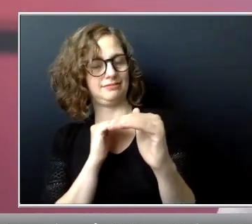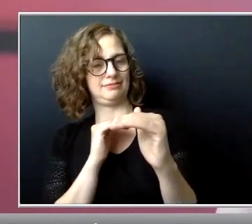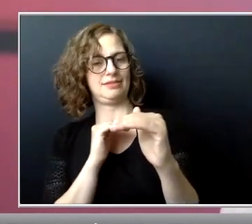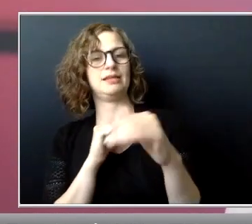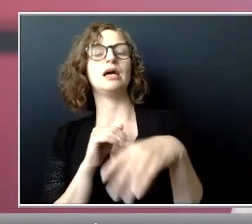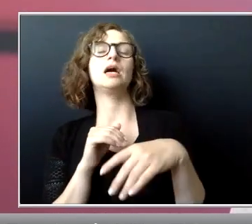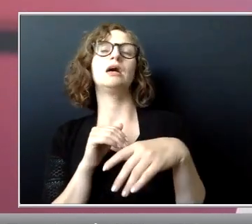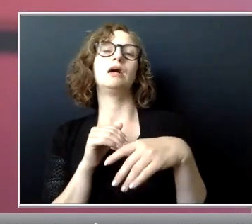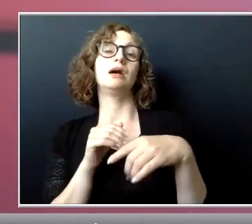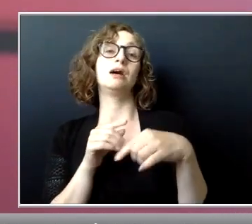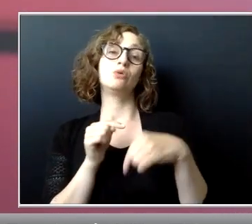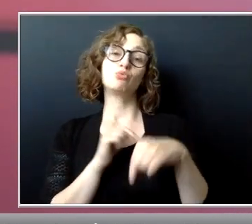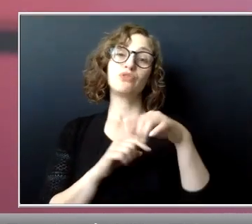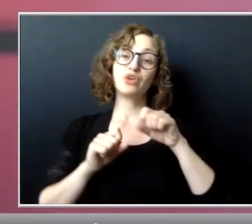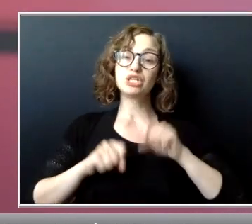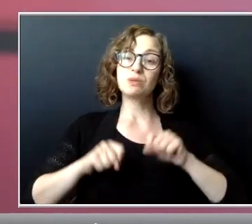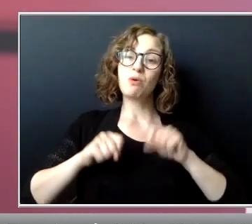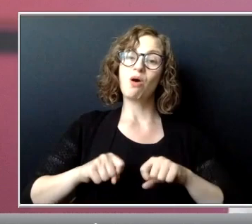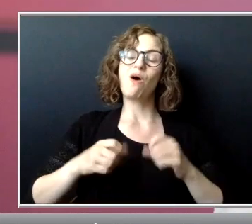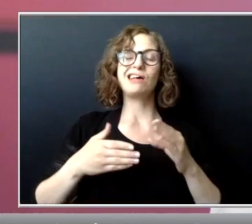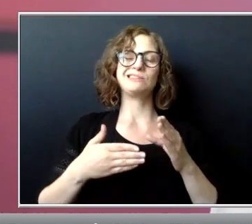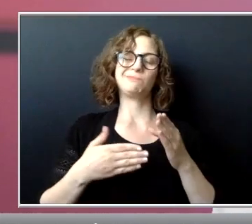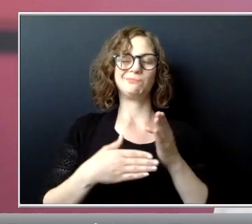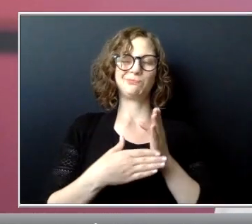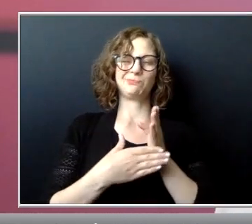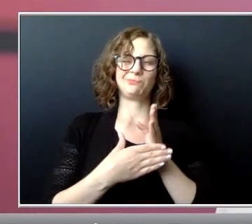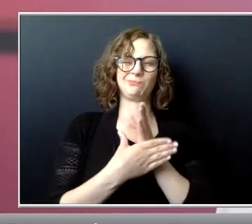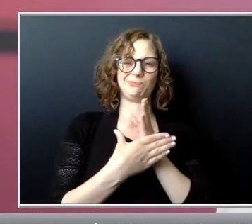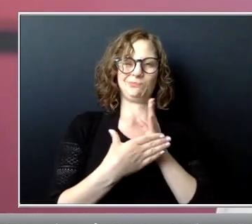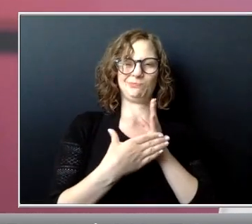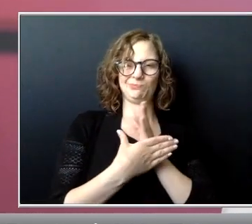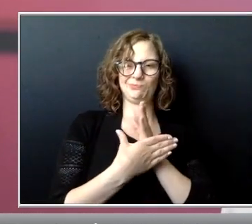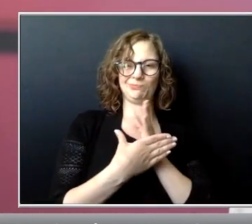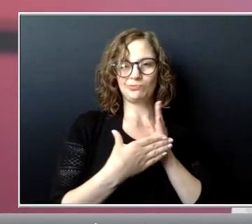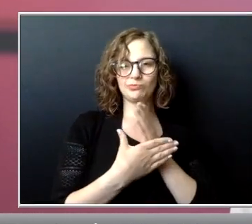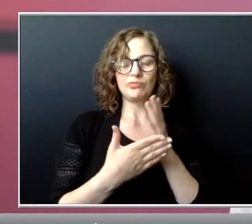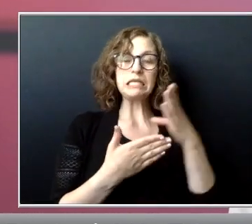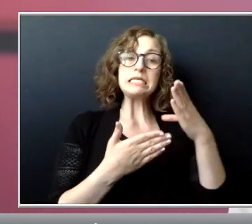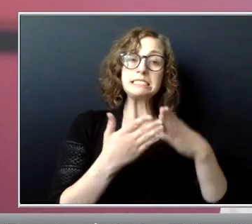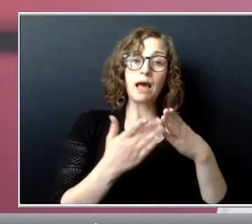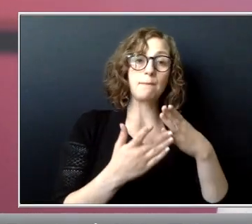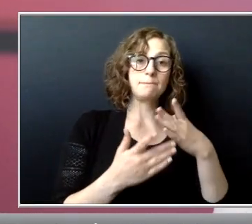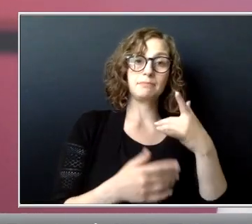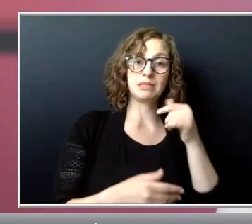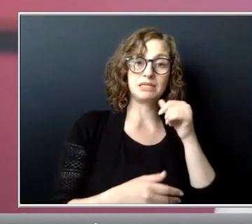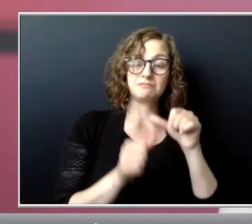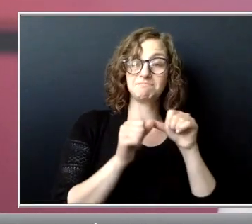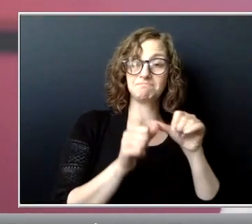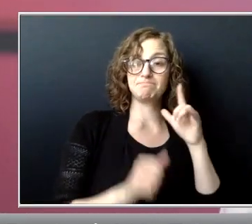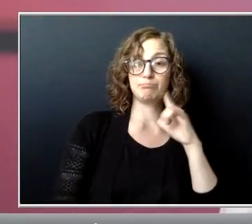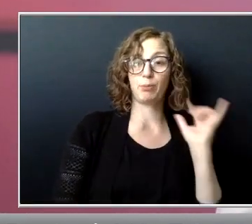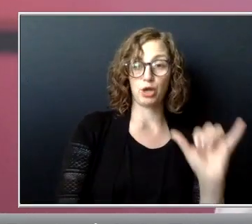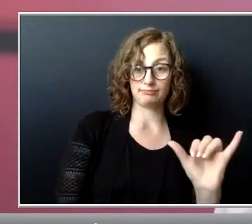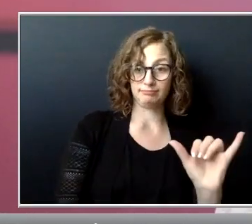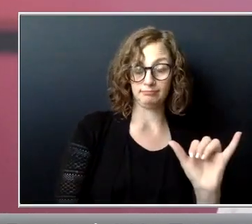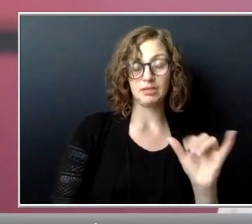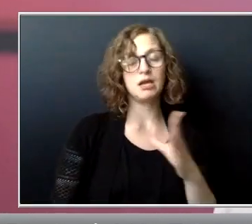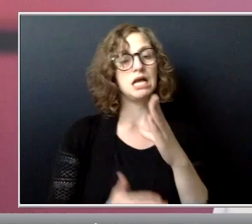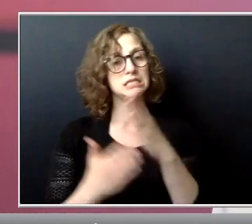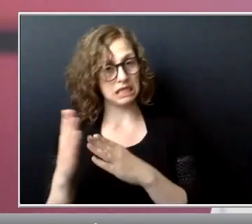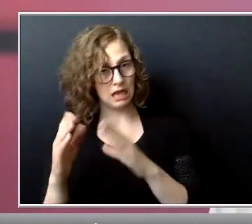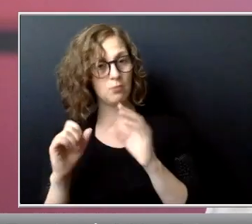again a spectrum as far as how much is permanent versus how much is better able to be managed. So that's just it. And if